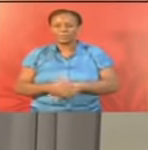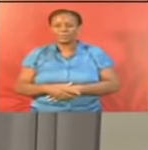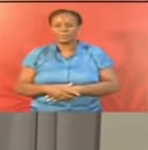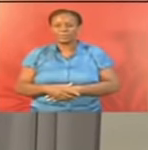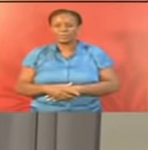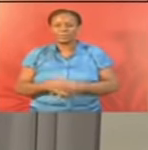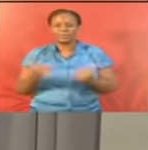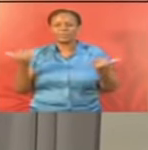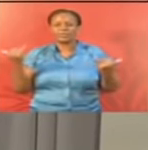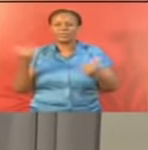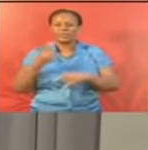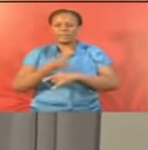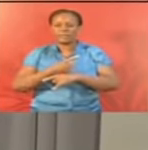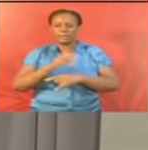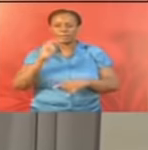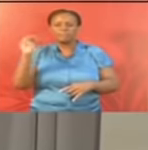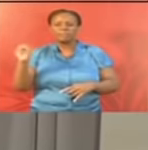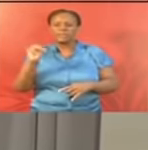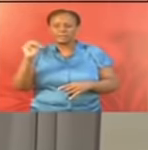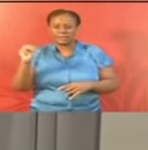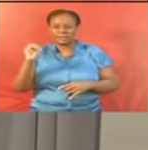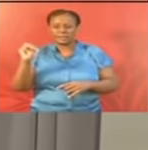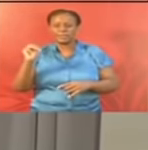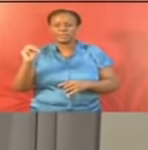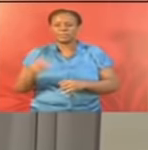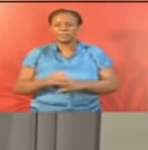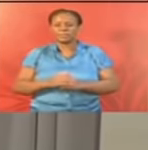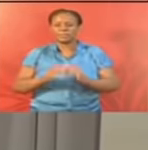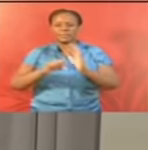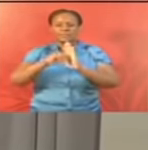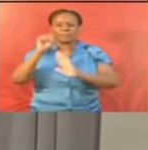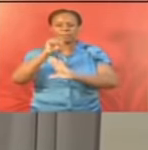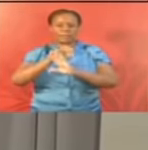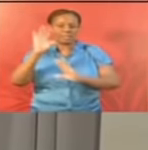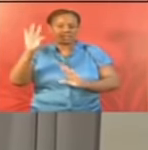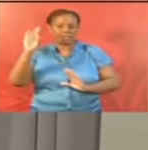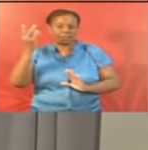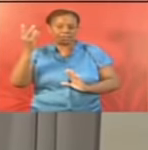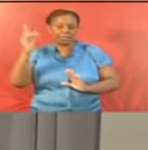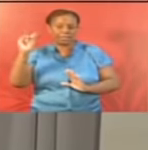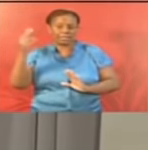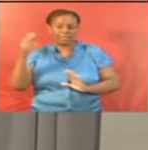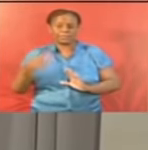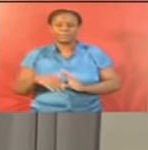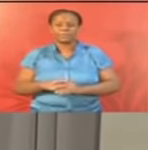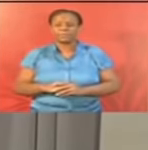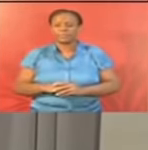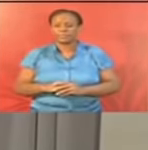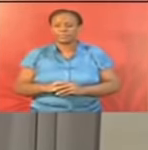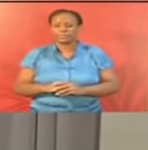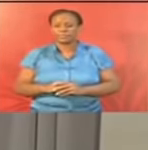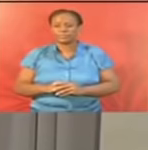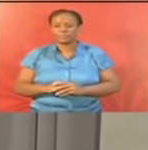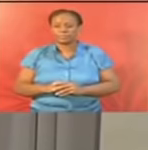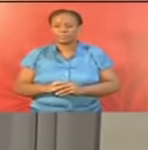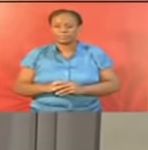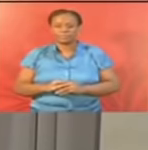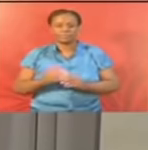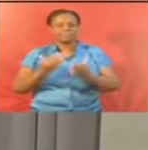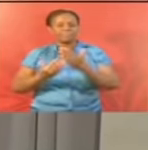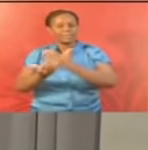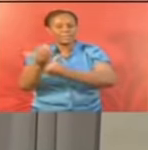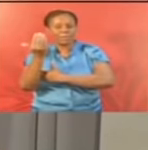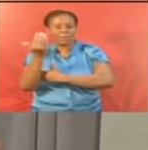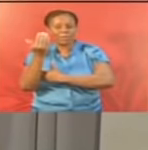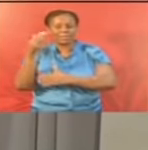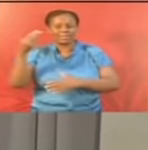is Monday, the 7th of September. Let me just make that correction on my notes here. Good morning to Dr. Hines and good